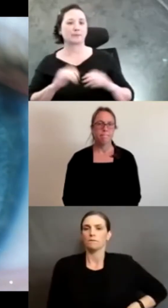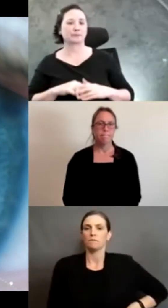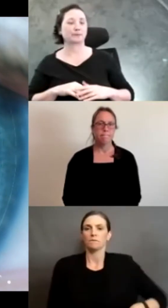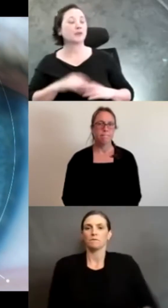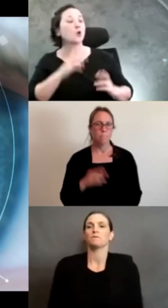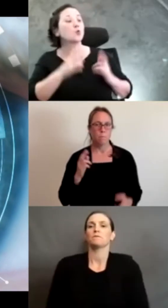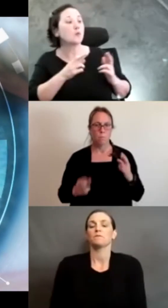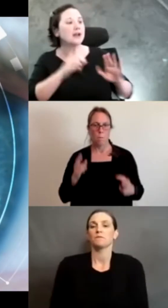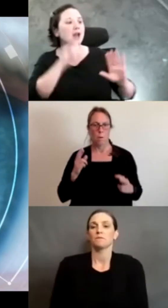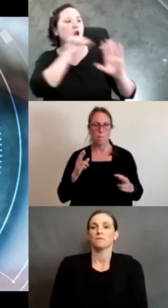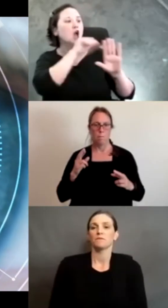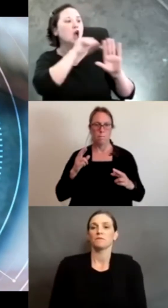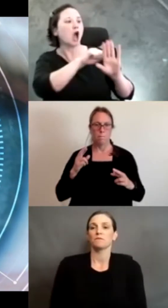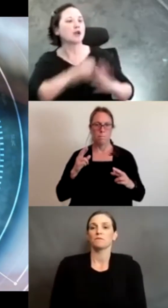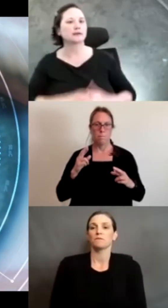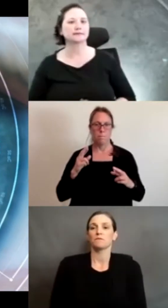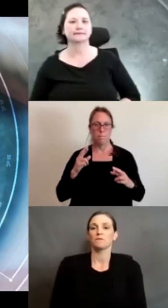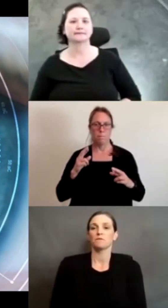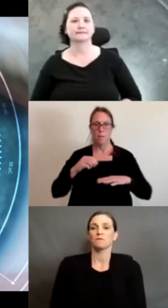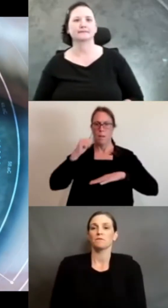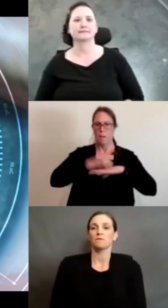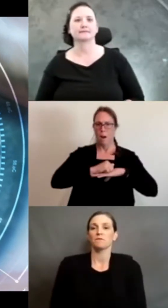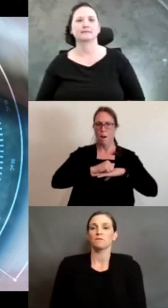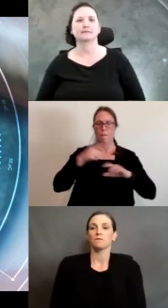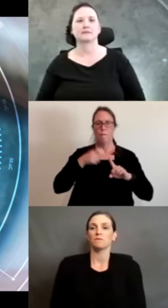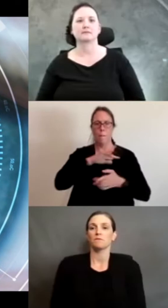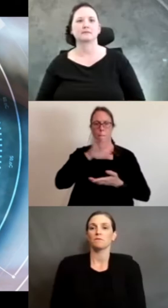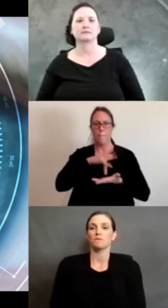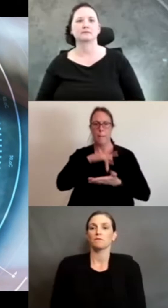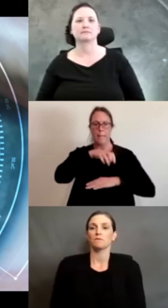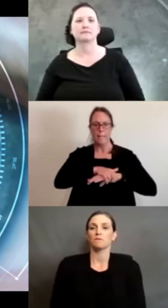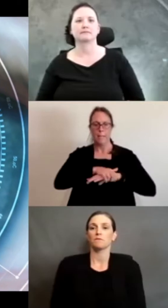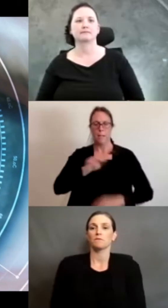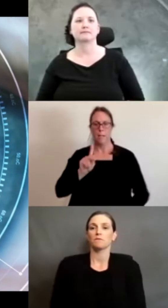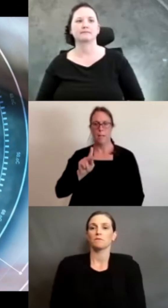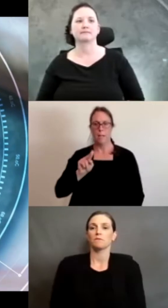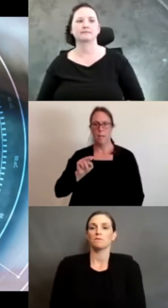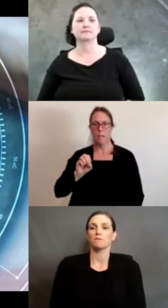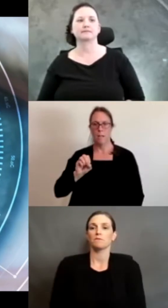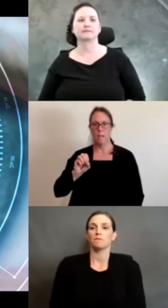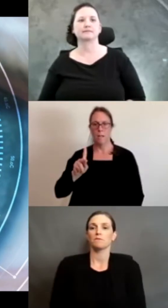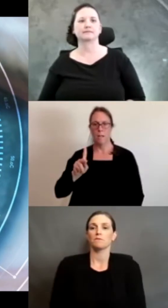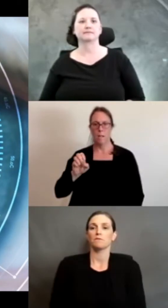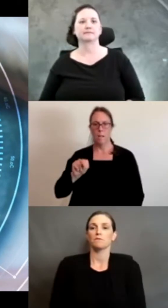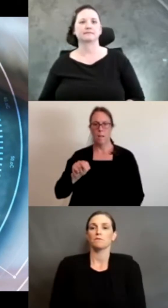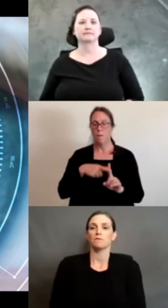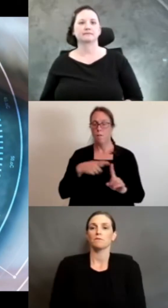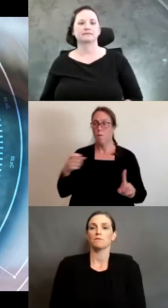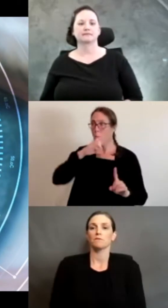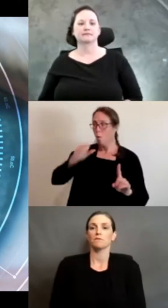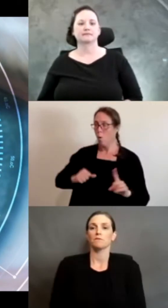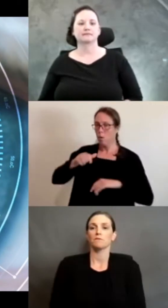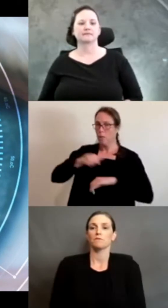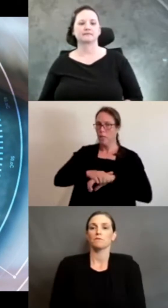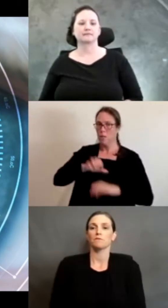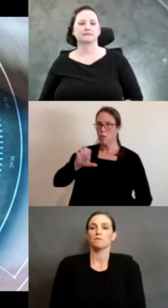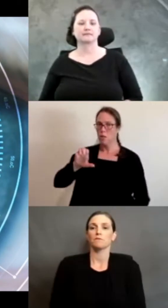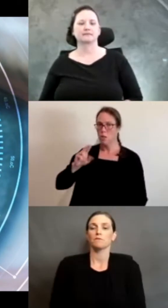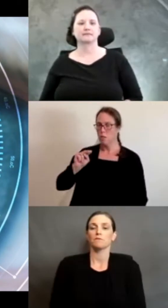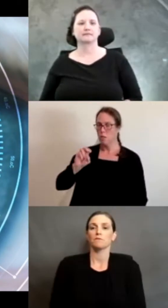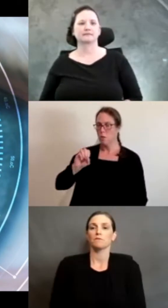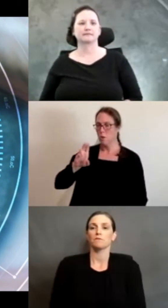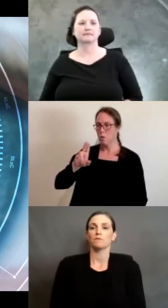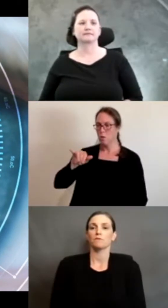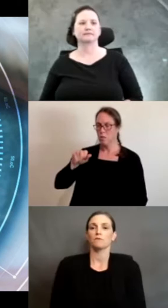Knock, from the Middle English. Knockin', from Old English. Notion, akin to